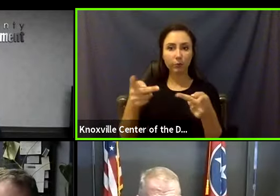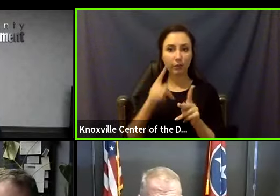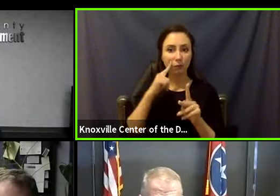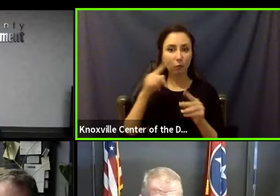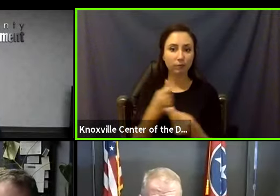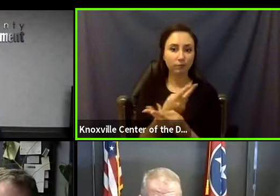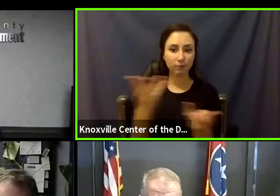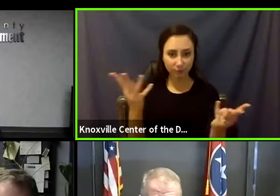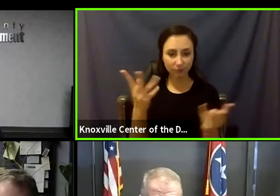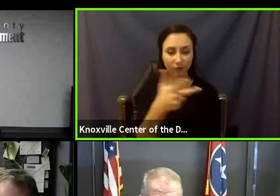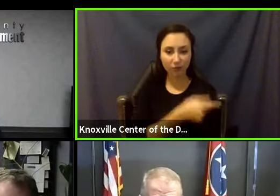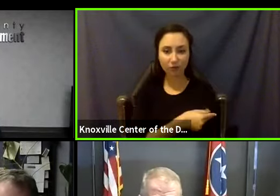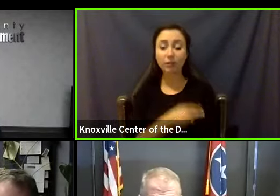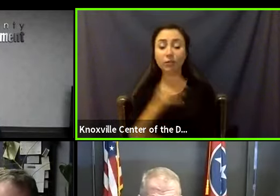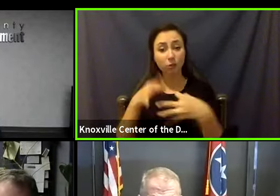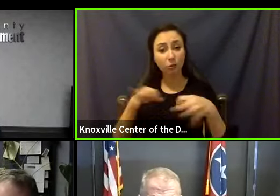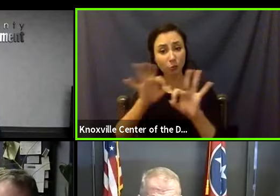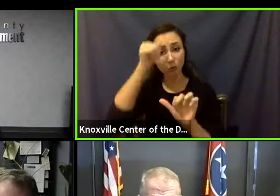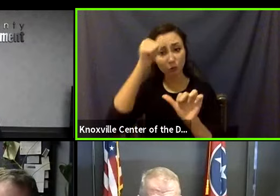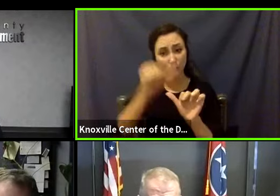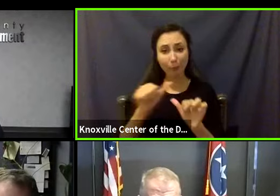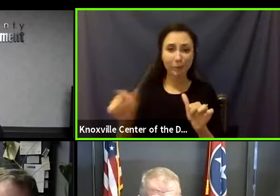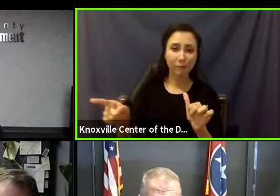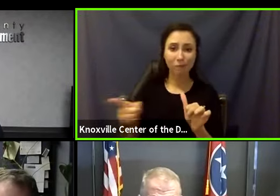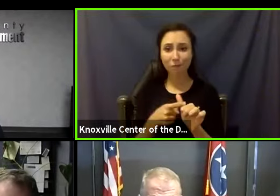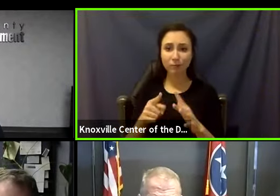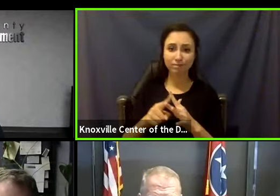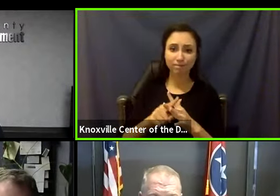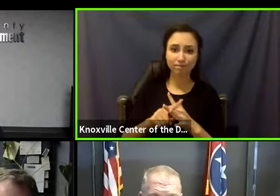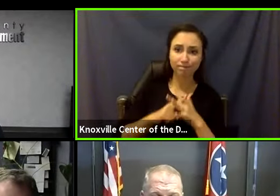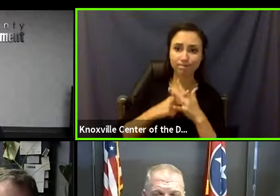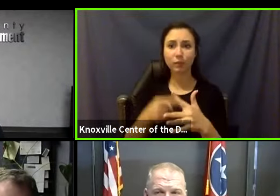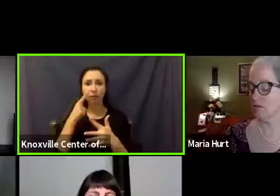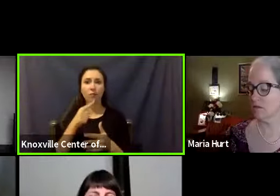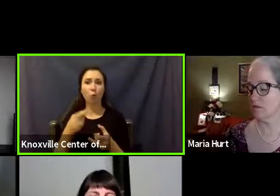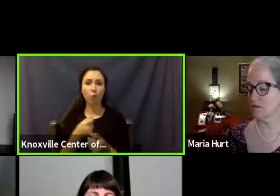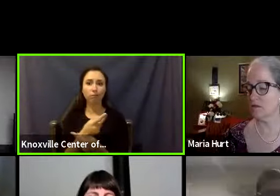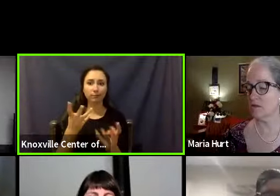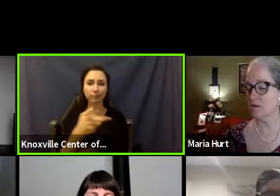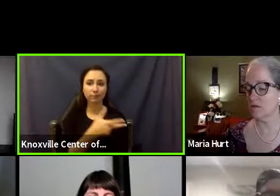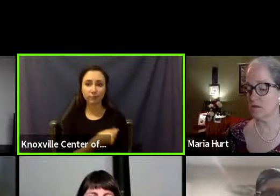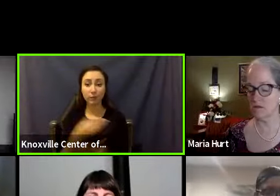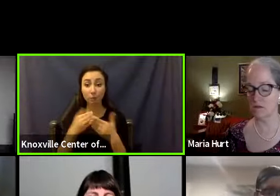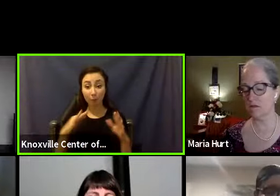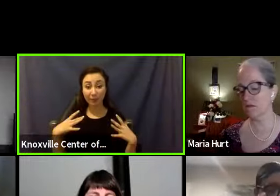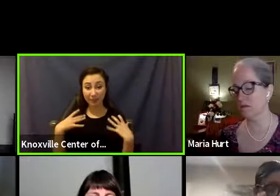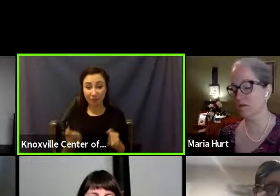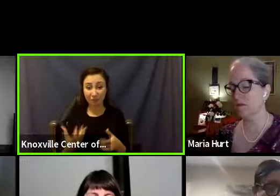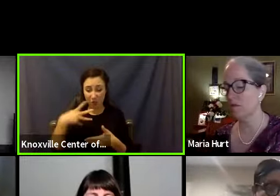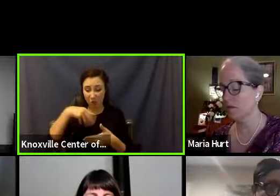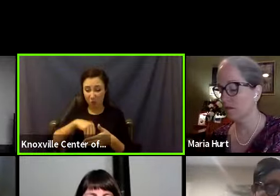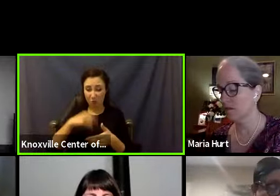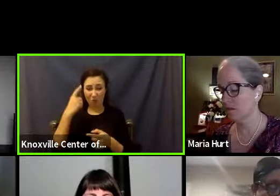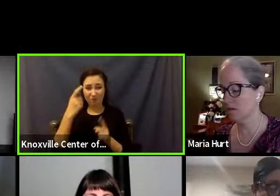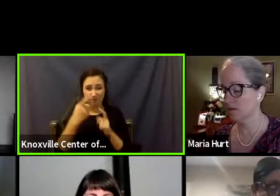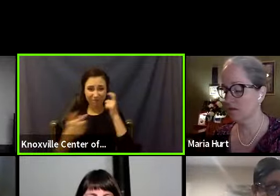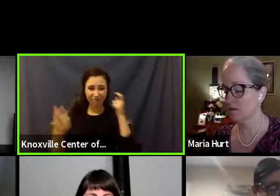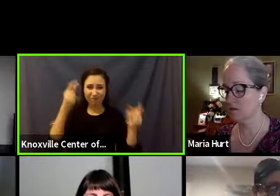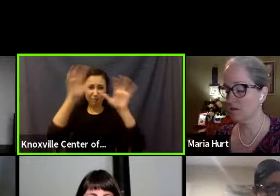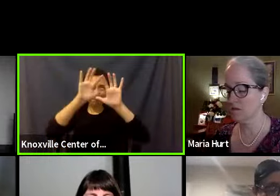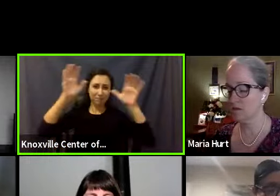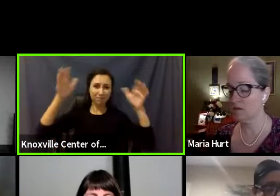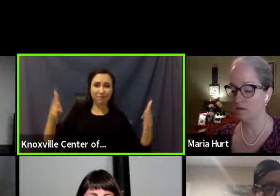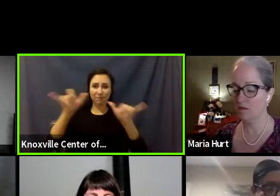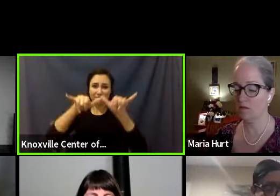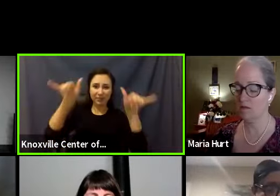right now we are in the initial vaccination phase. Public health is just one part of the larger system, which includes medical providers,